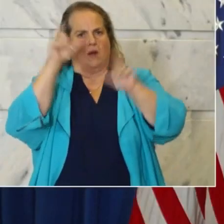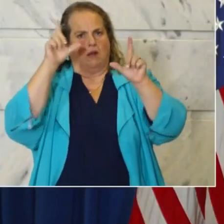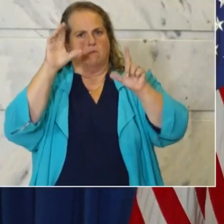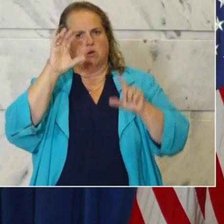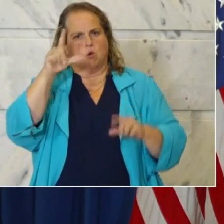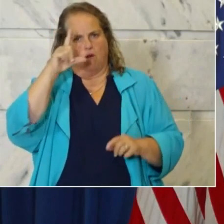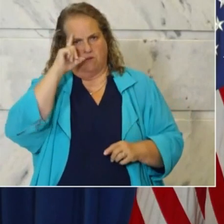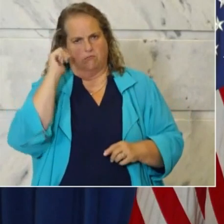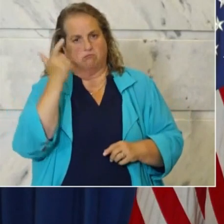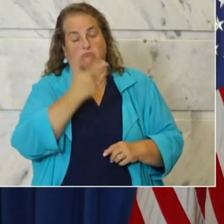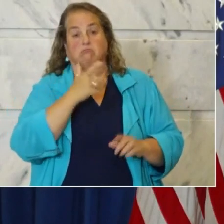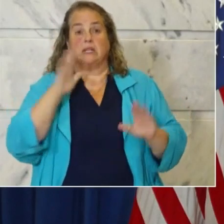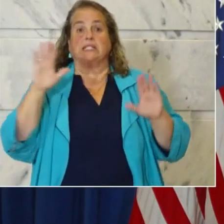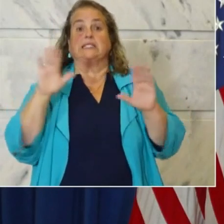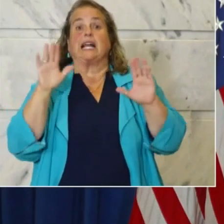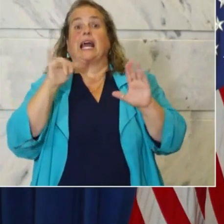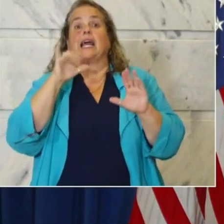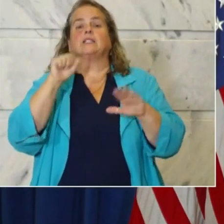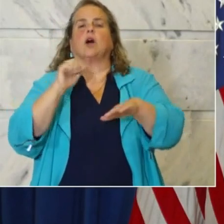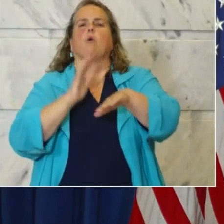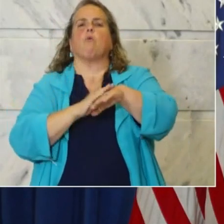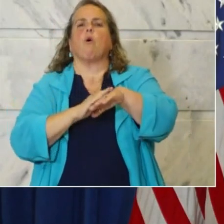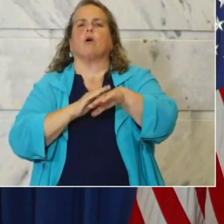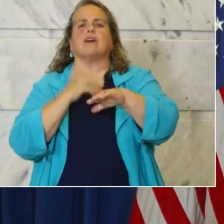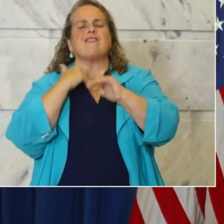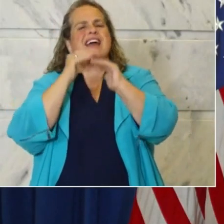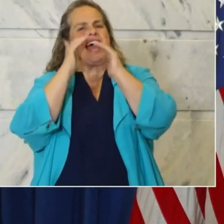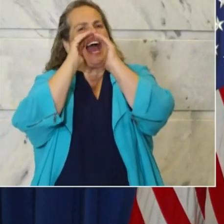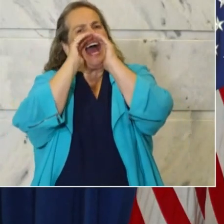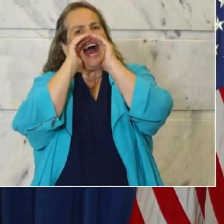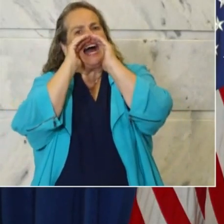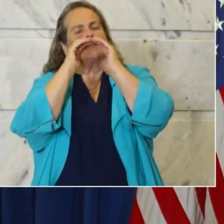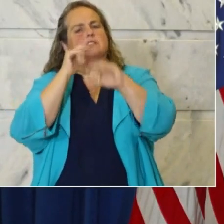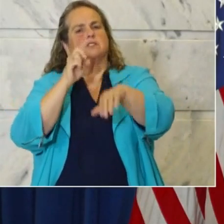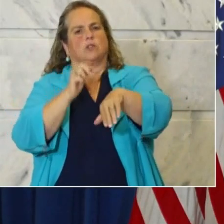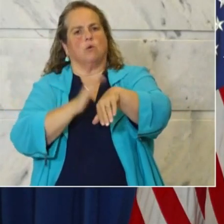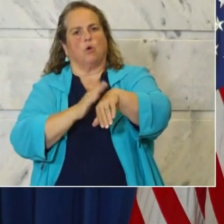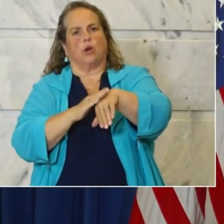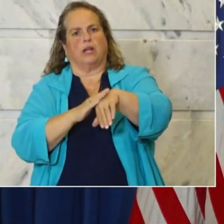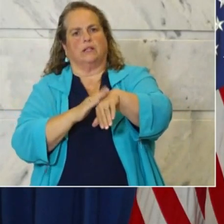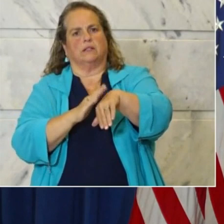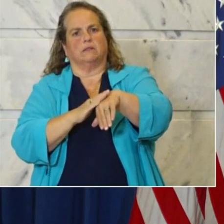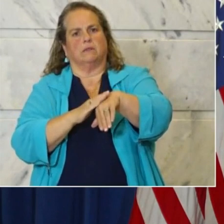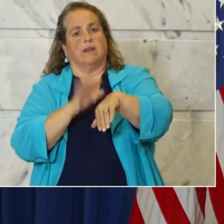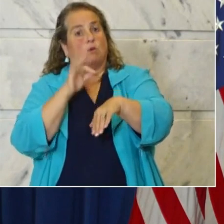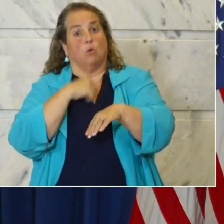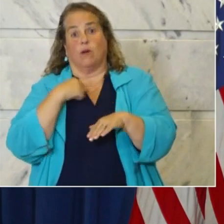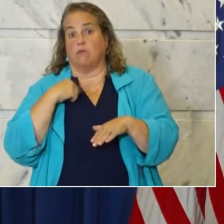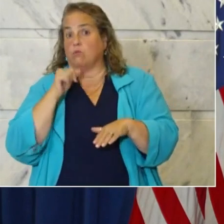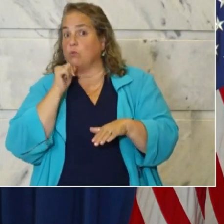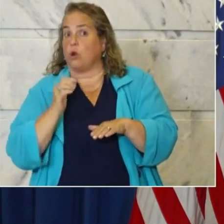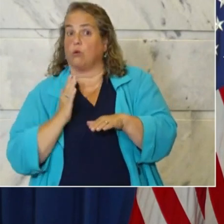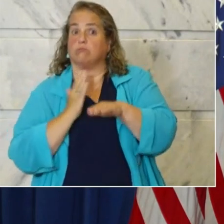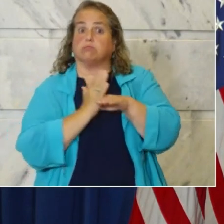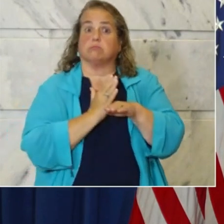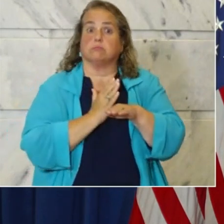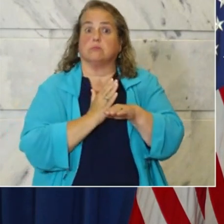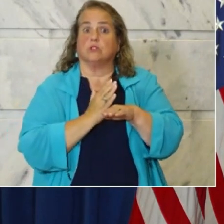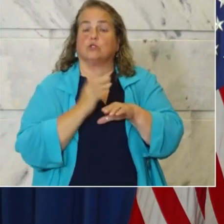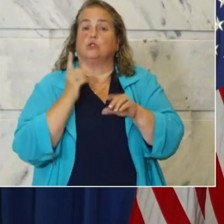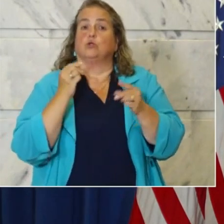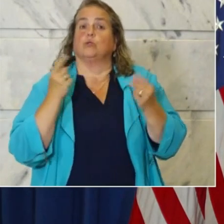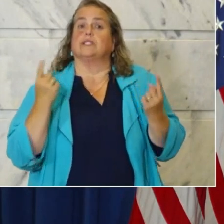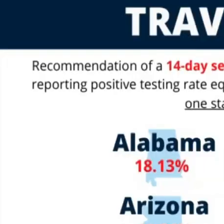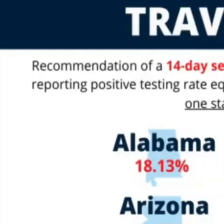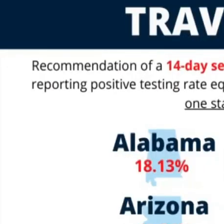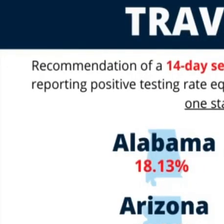a warning. It's a shot across the bow. If we don't intervene, then we're going to see the fate here in Kentucky that they're seeing in some of these